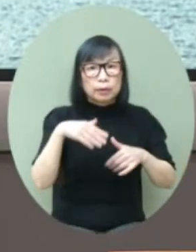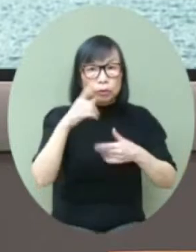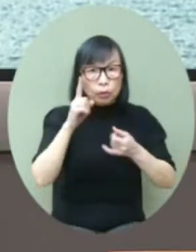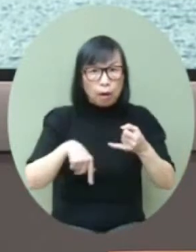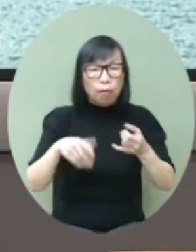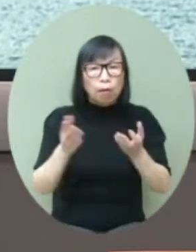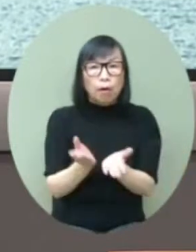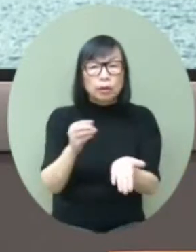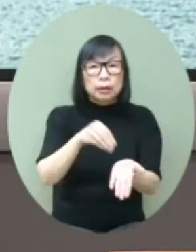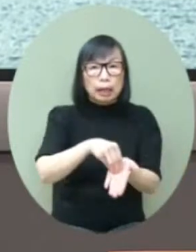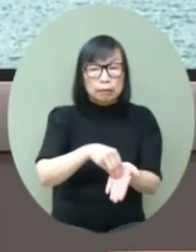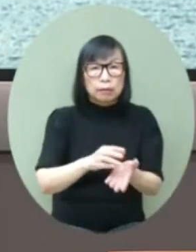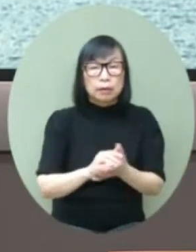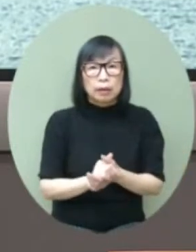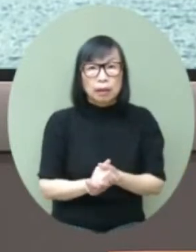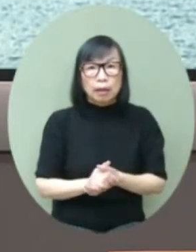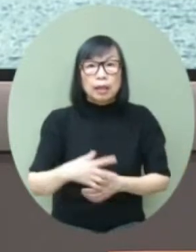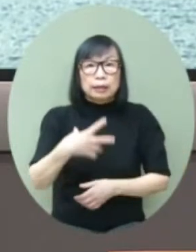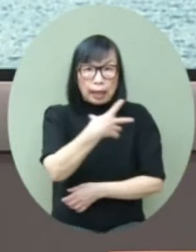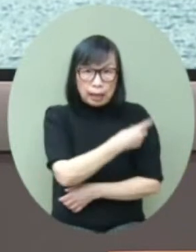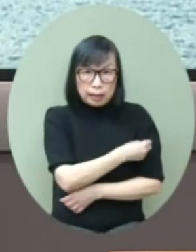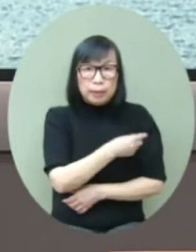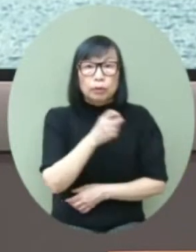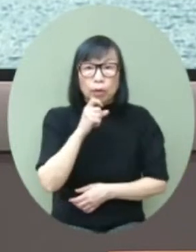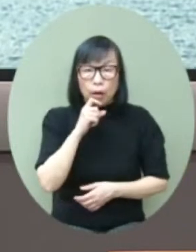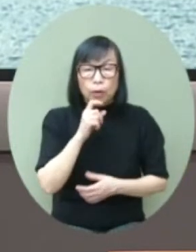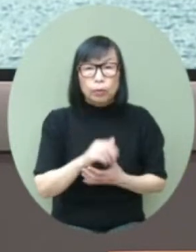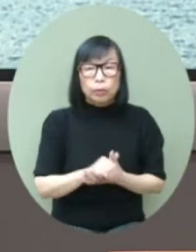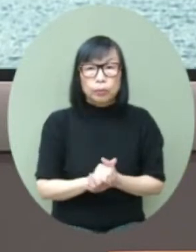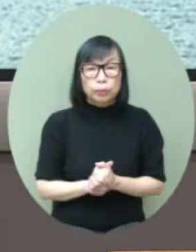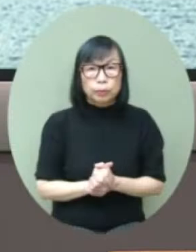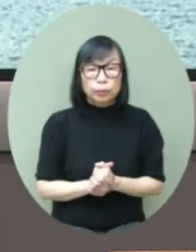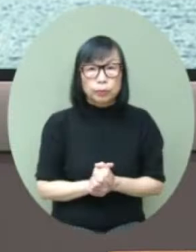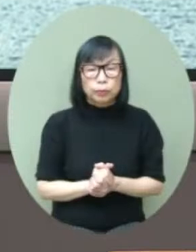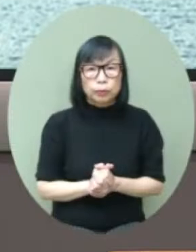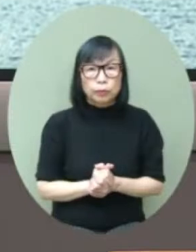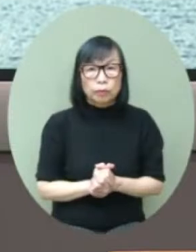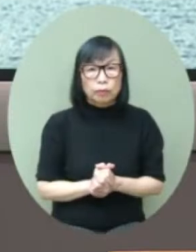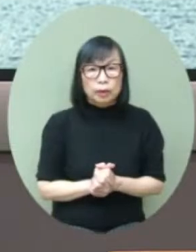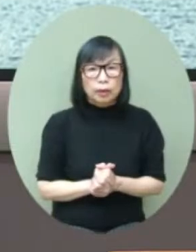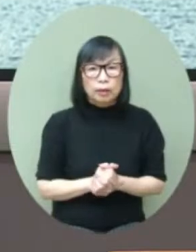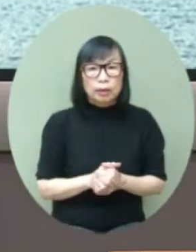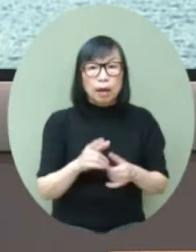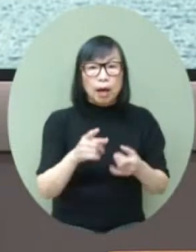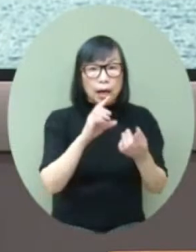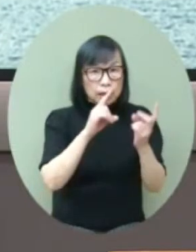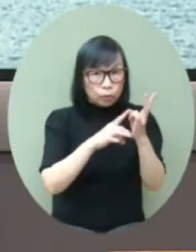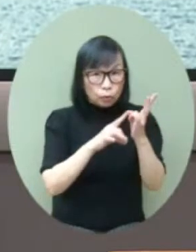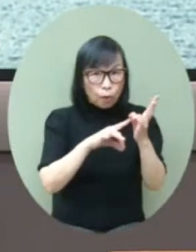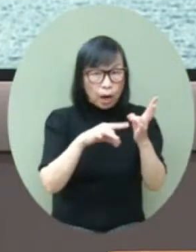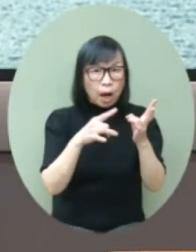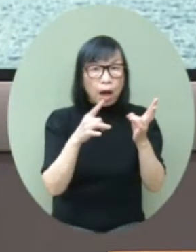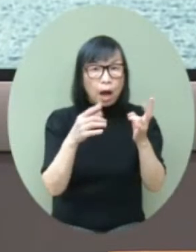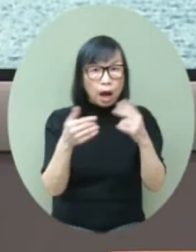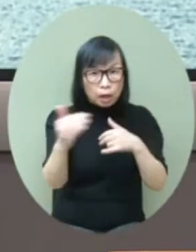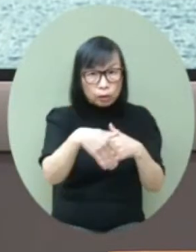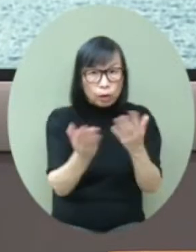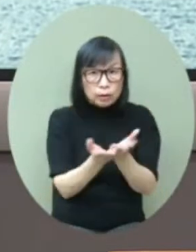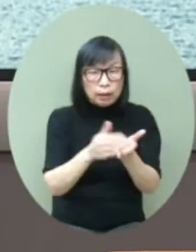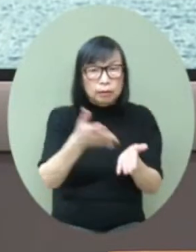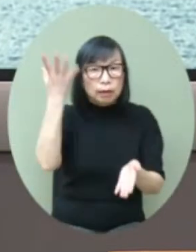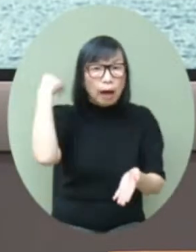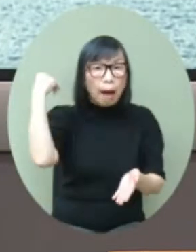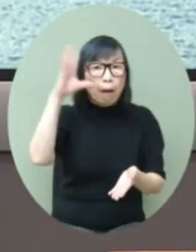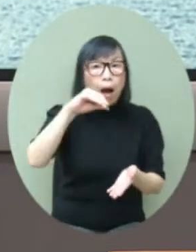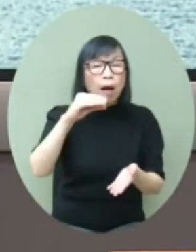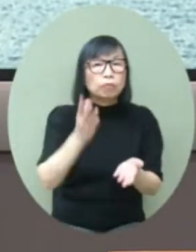to the quarantine center and confirmed positive subsequently. She had been vaccinated. Another case confirmed